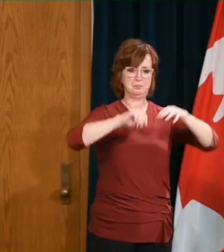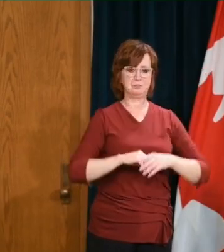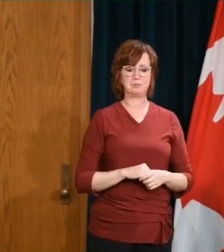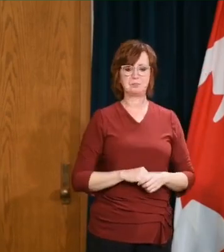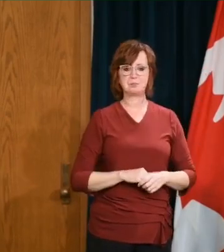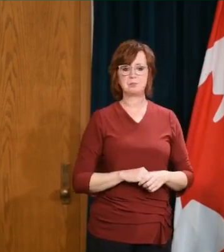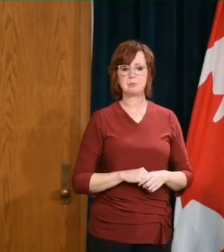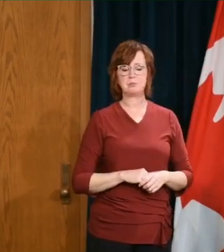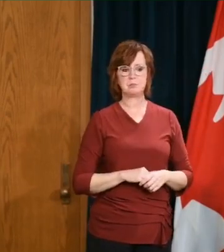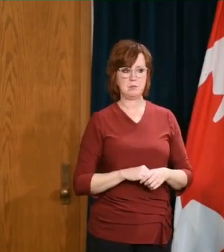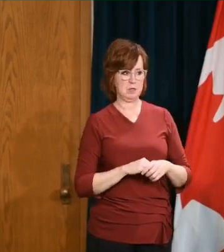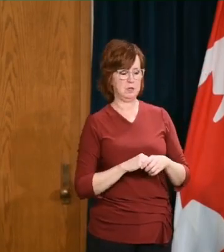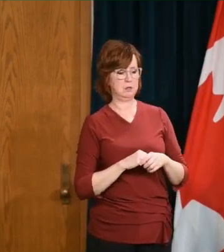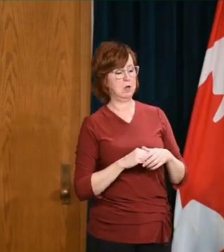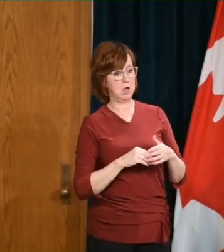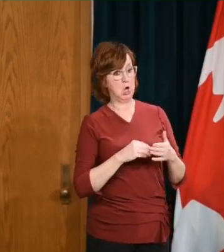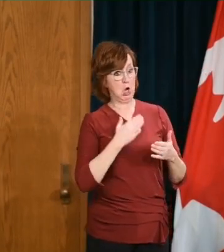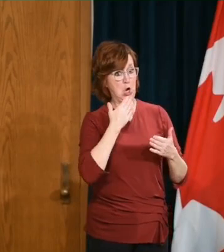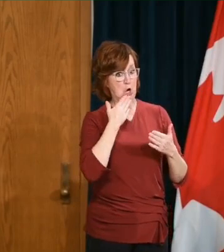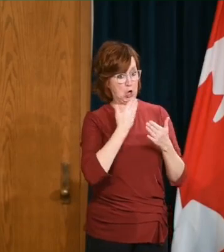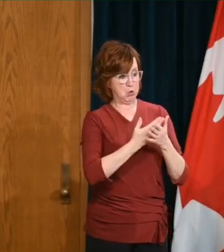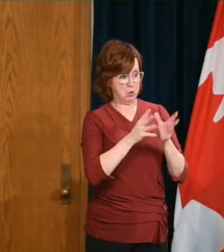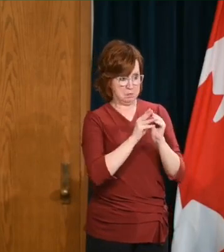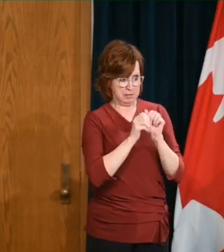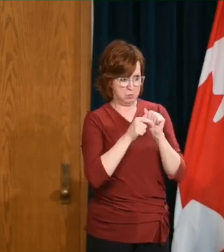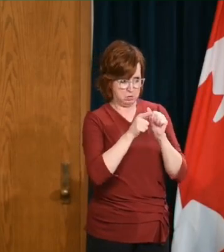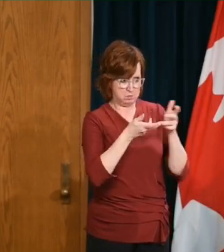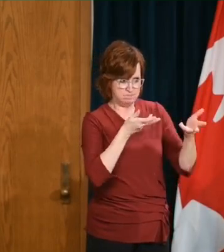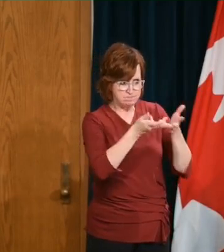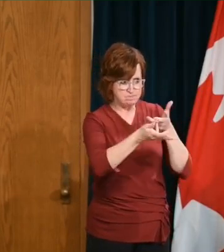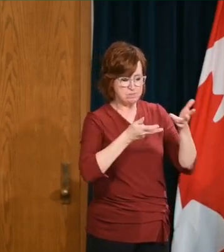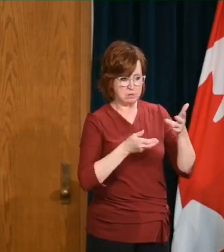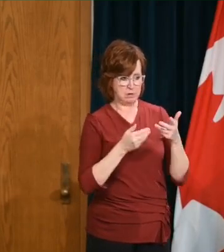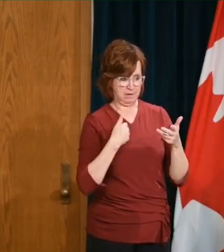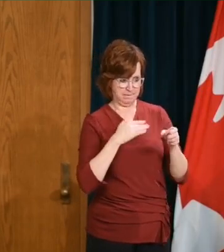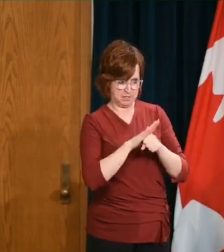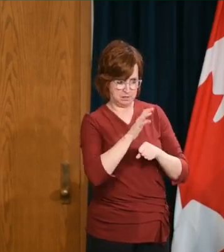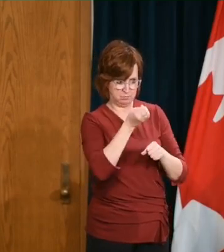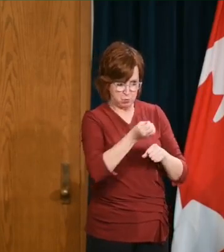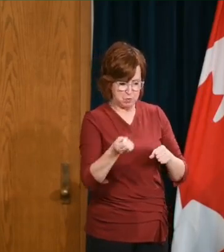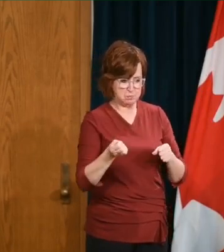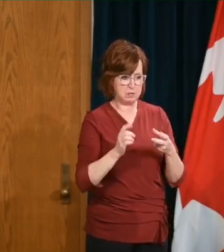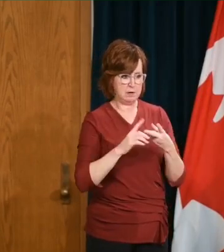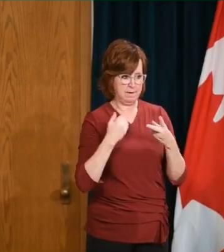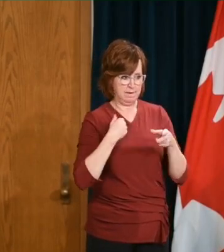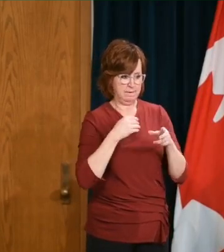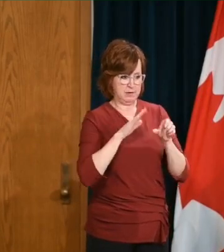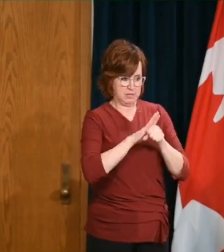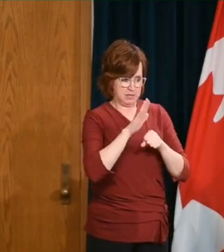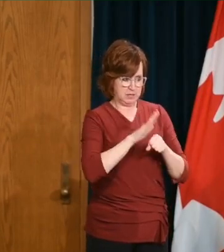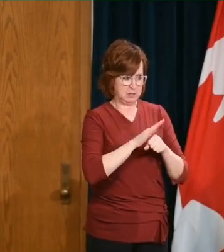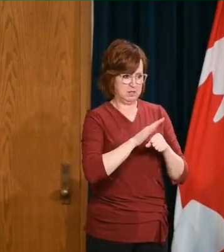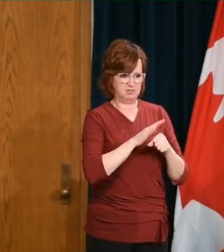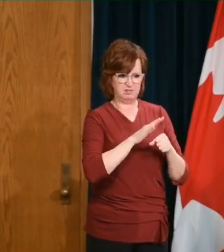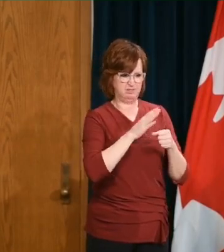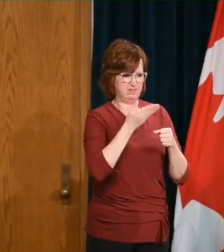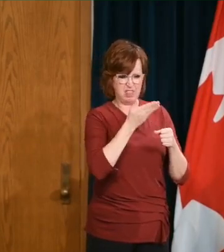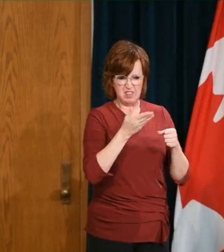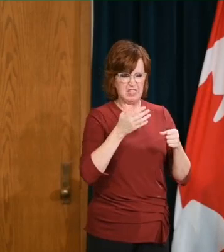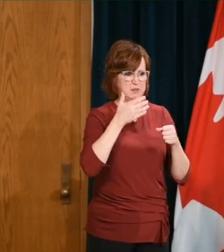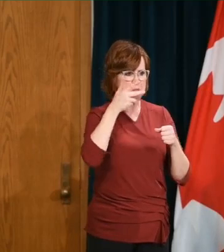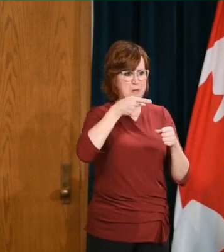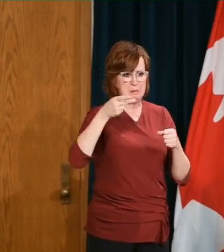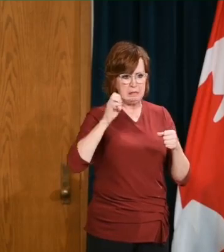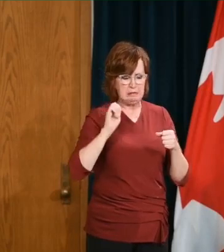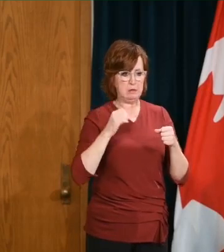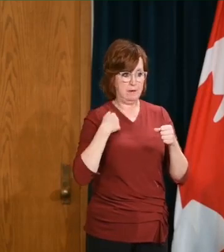challenges are as some of the testing supplies in Indigenous healthcare centres come through the federal